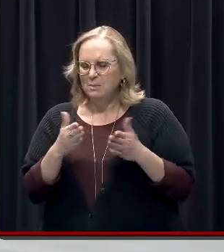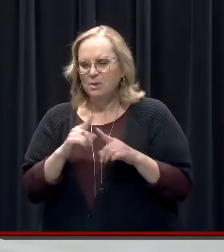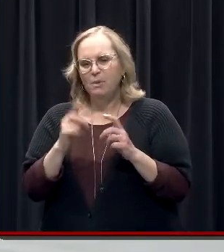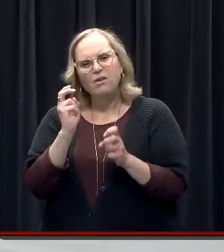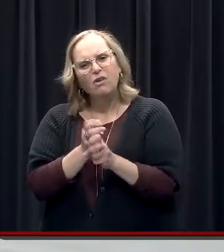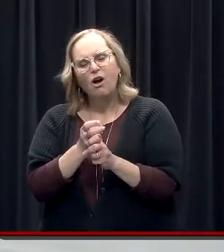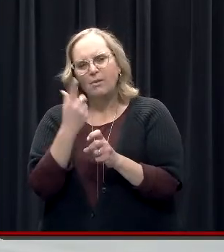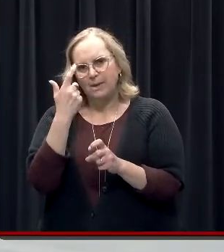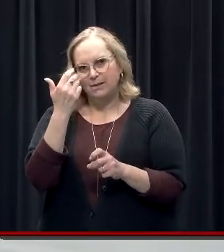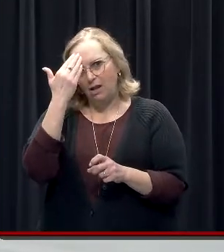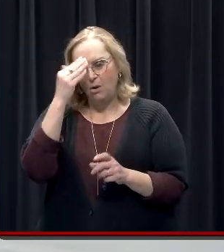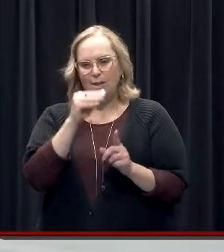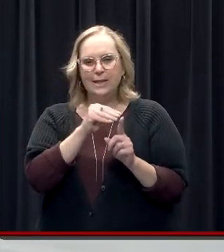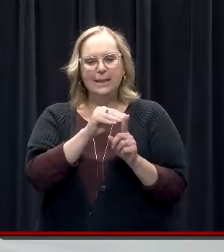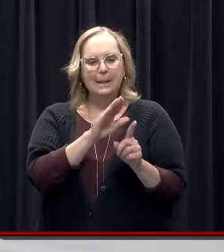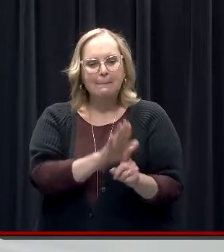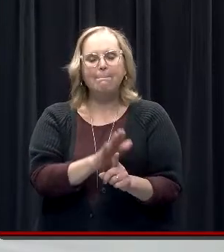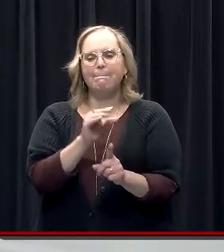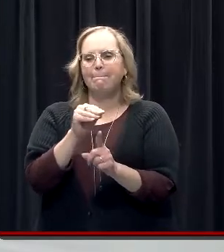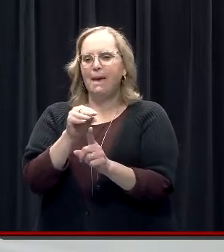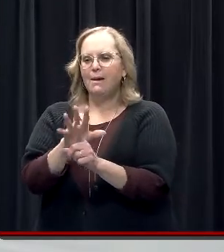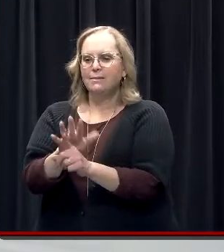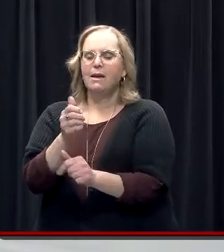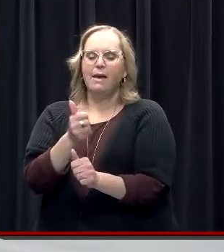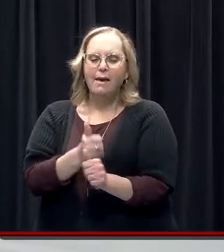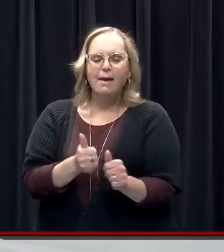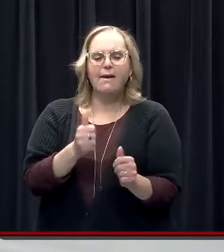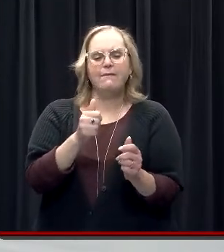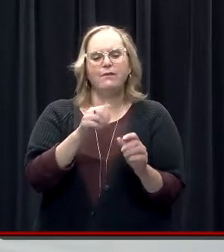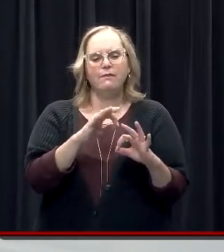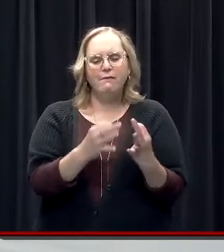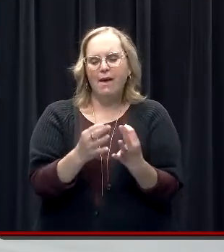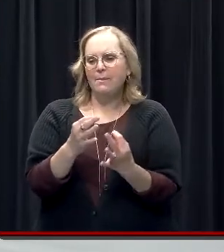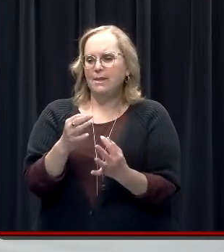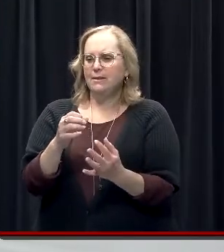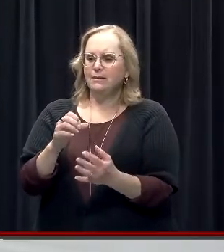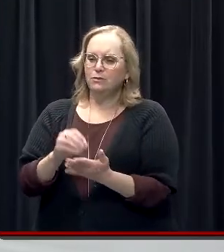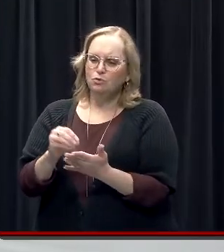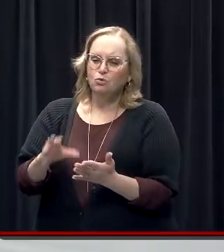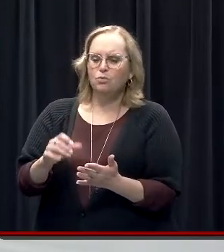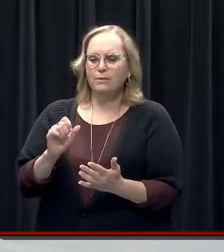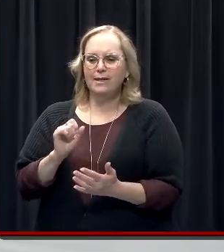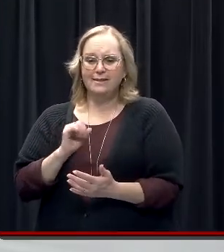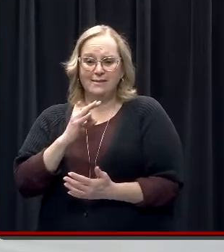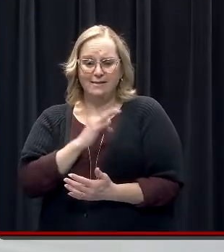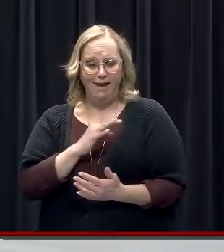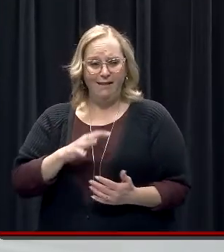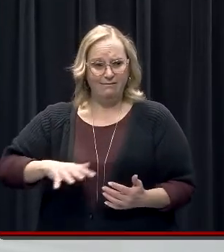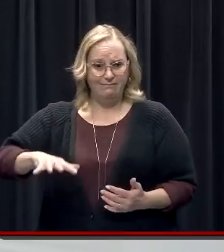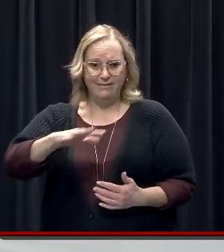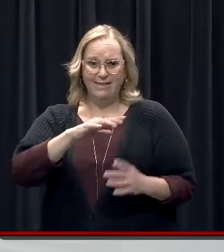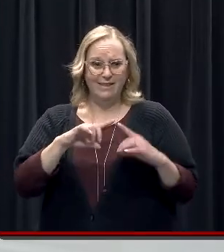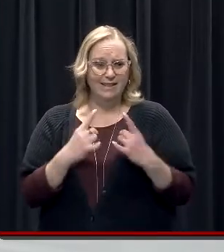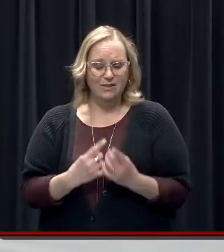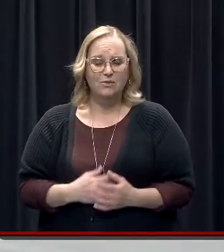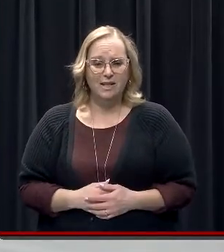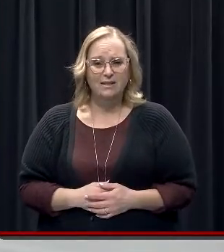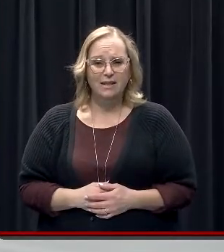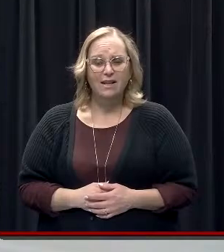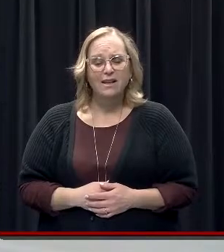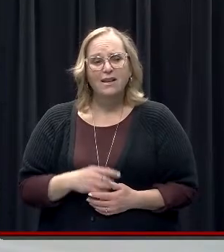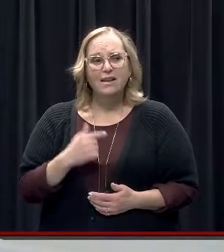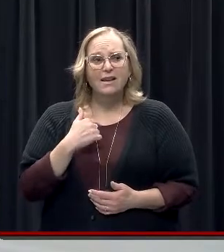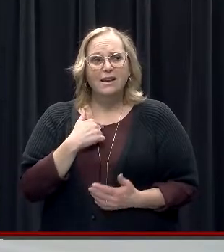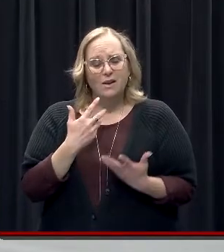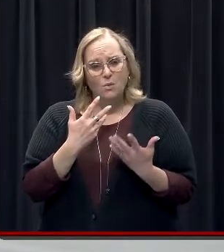it impacts every single family and every single student and every single staff member in our district. And you know, I just want